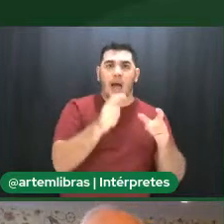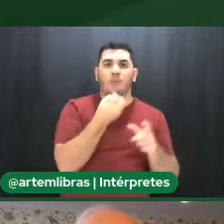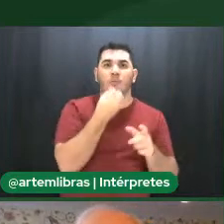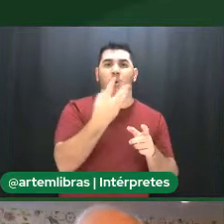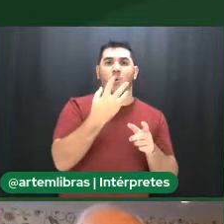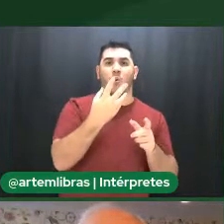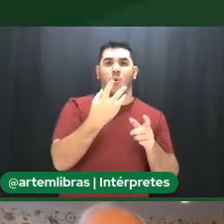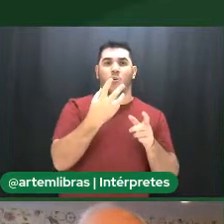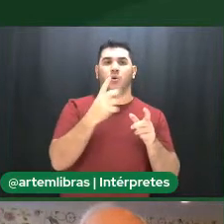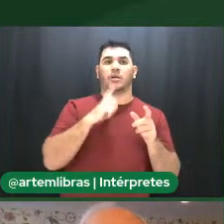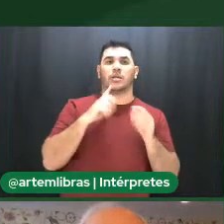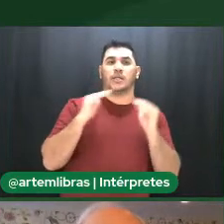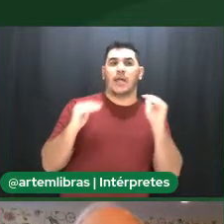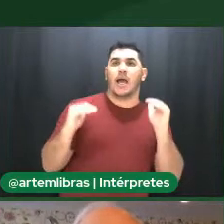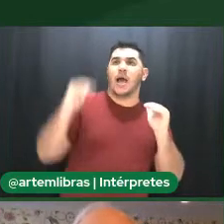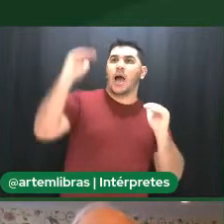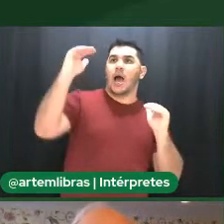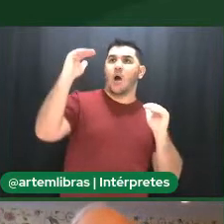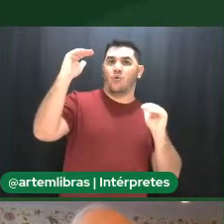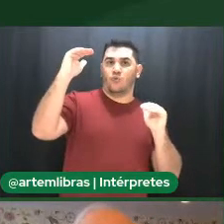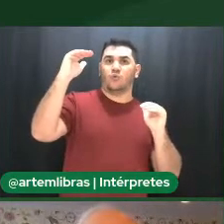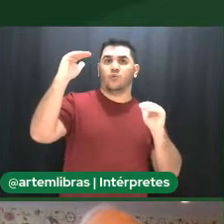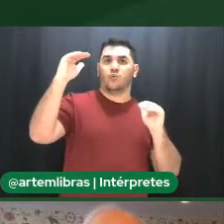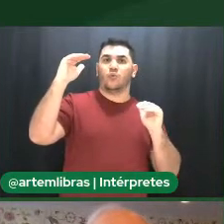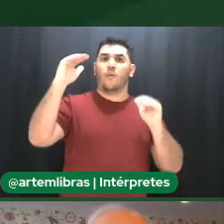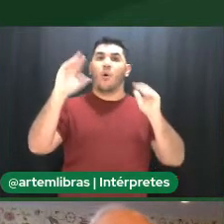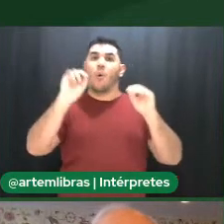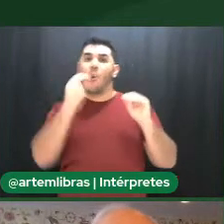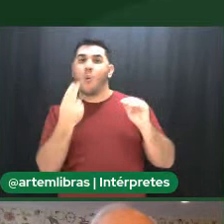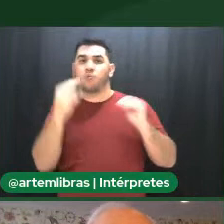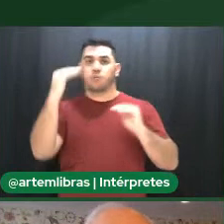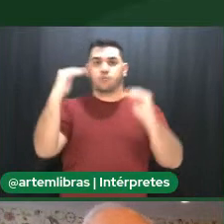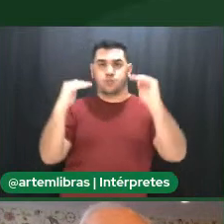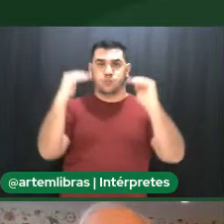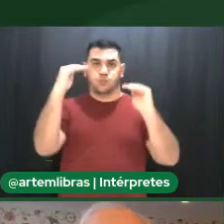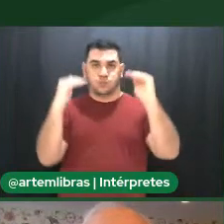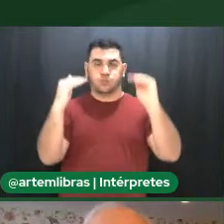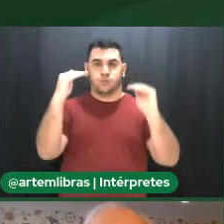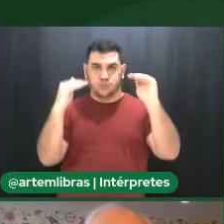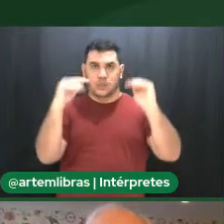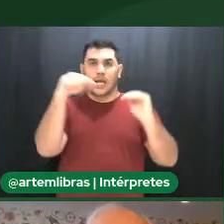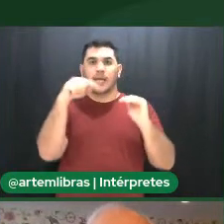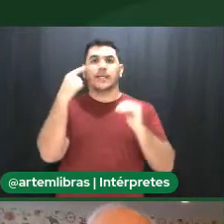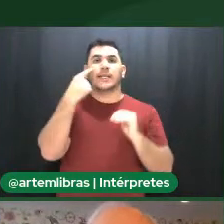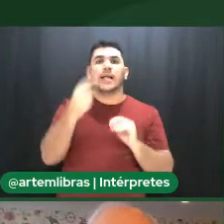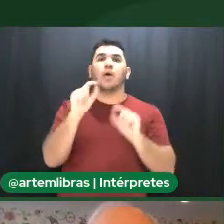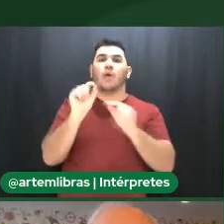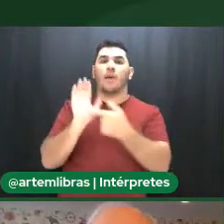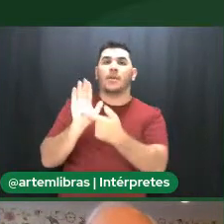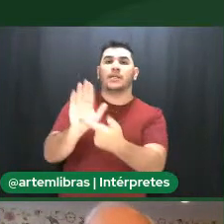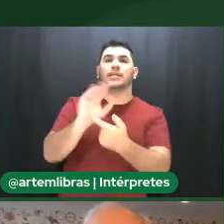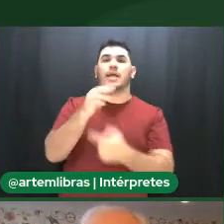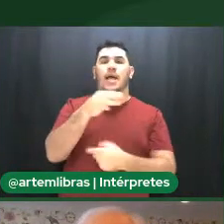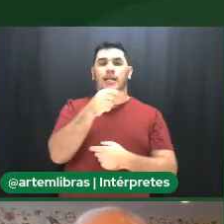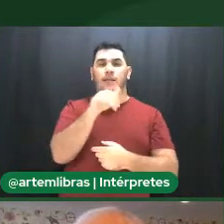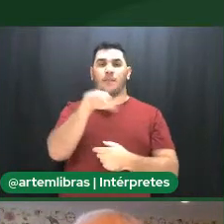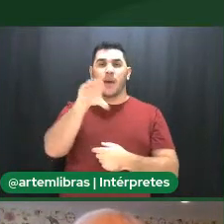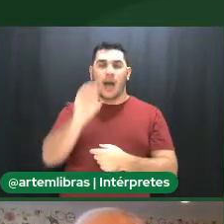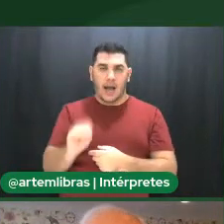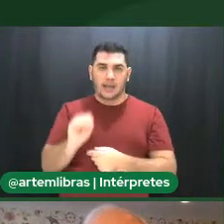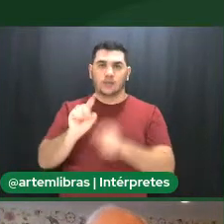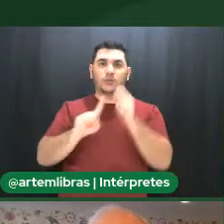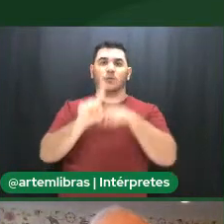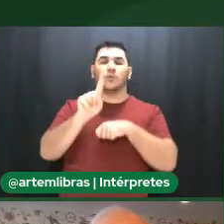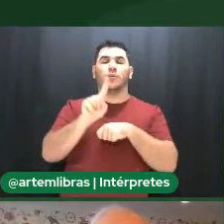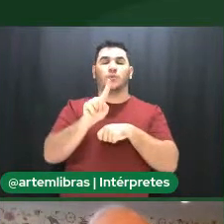And that idea was presented in March 2020 in the International Journal of Human-Computer Interaction. And you